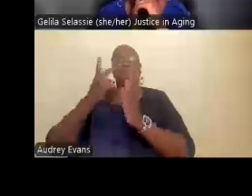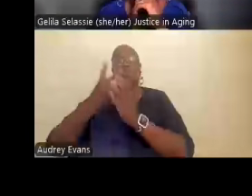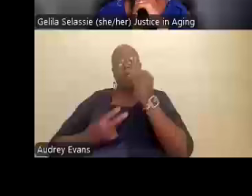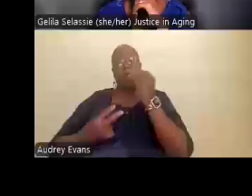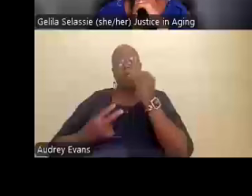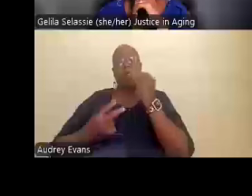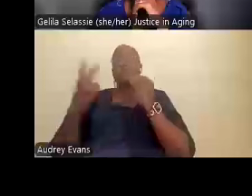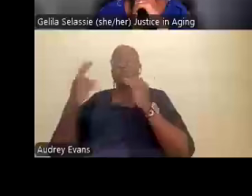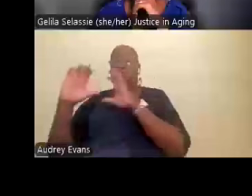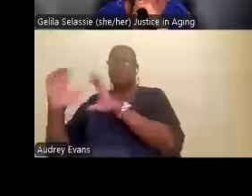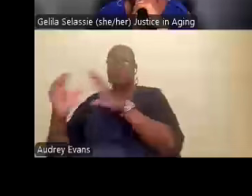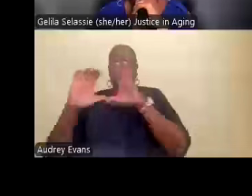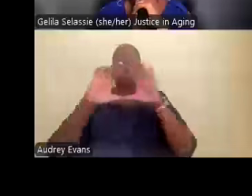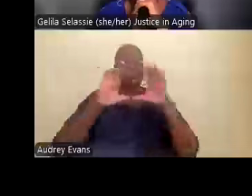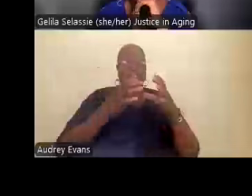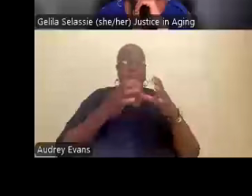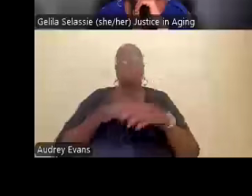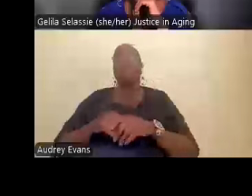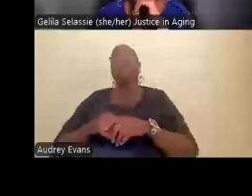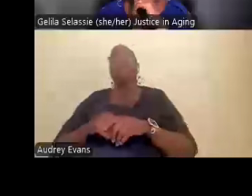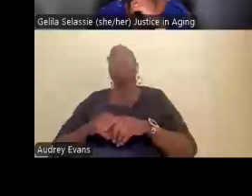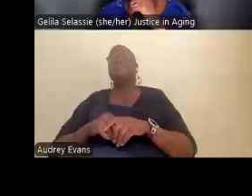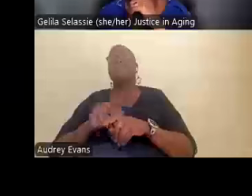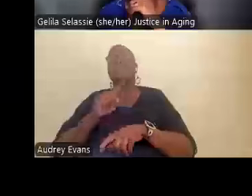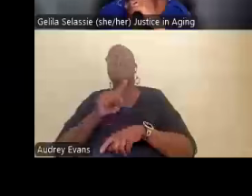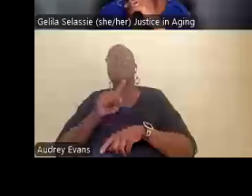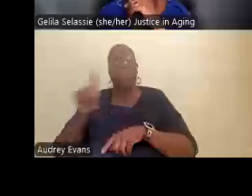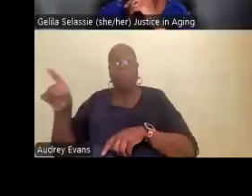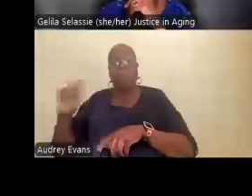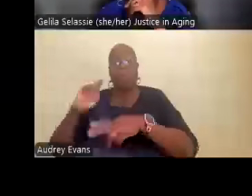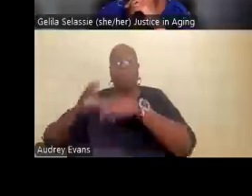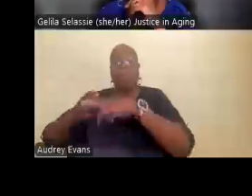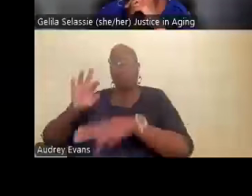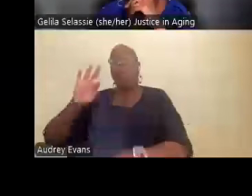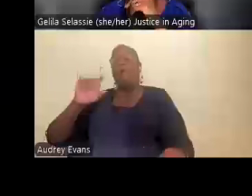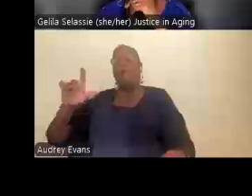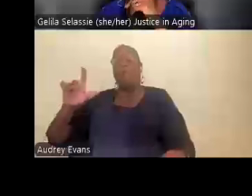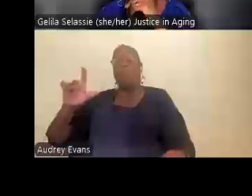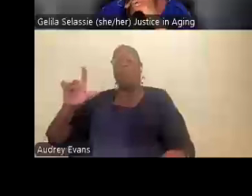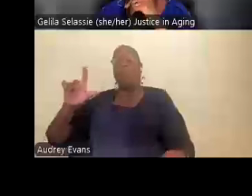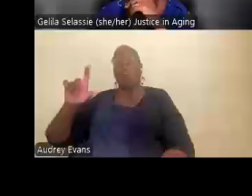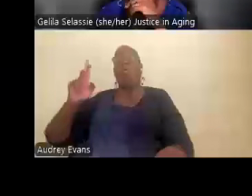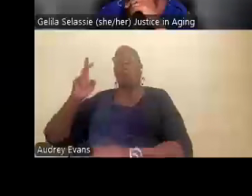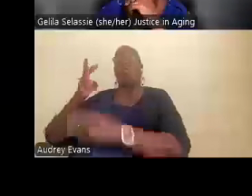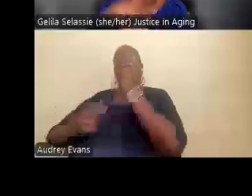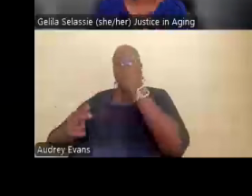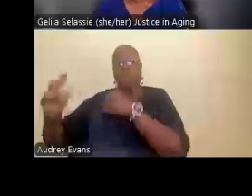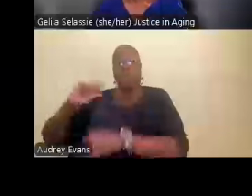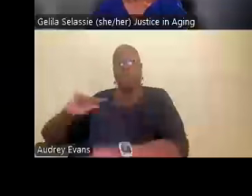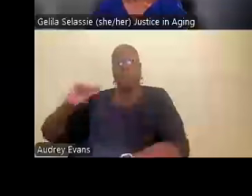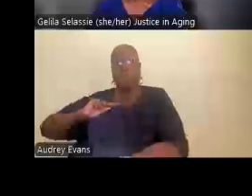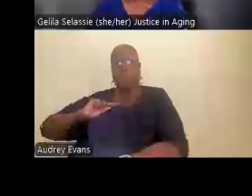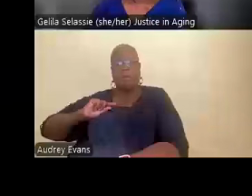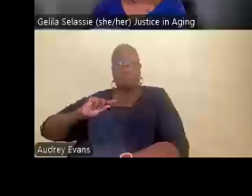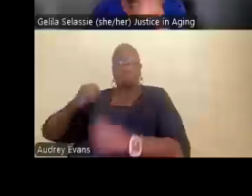into two groups or two categories. Those who are called full dual eligibles. This means they have Medicare